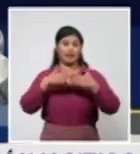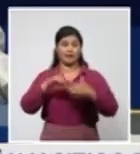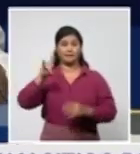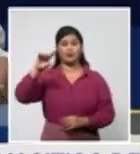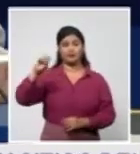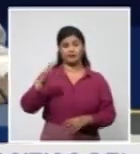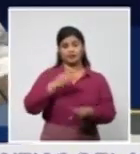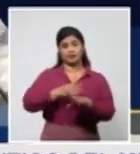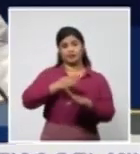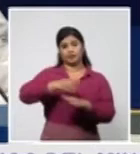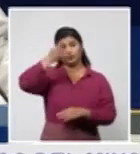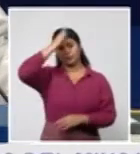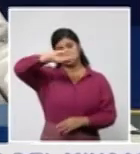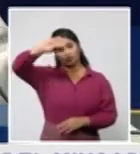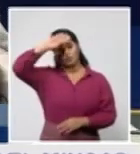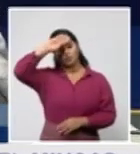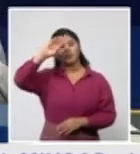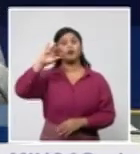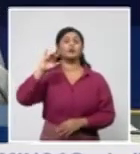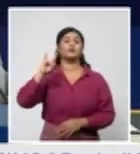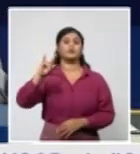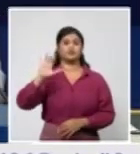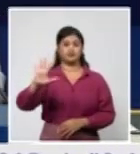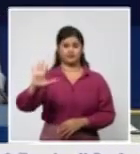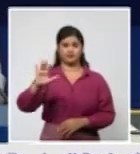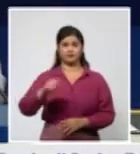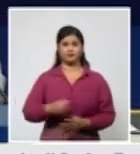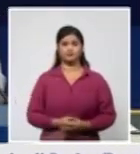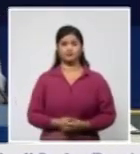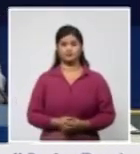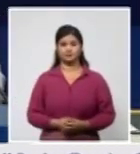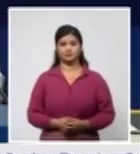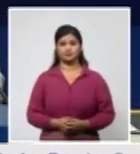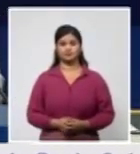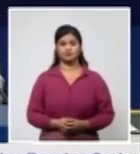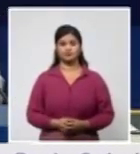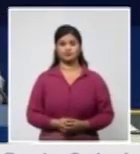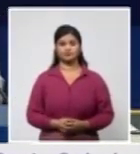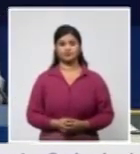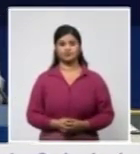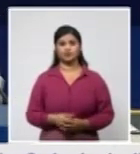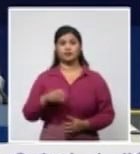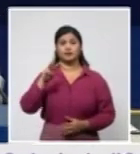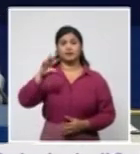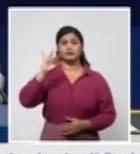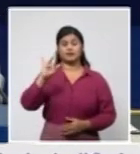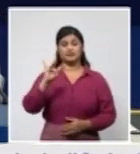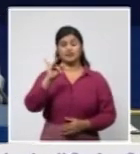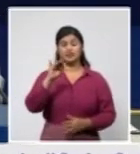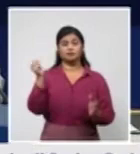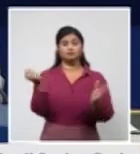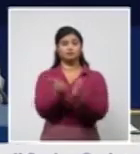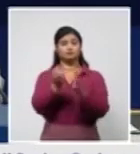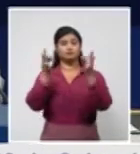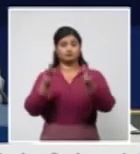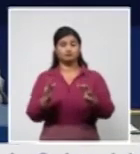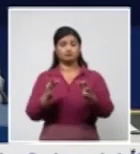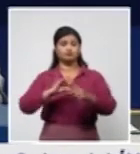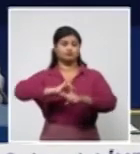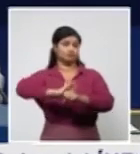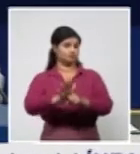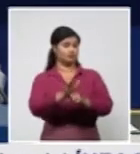Granma, 95 from Santiago de Cuba. The 37 positive cases diagnosed yesterday are